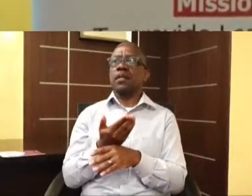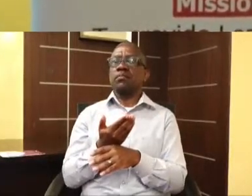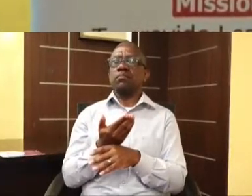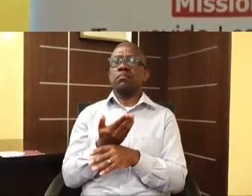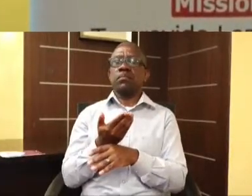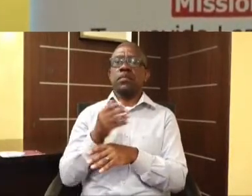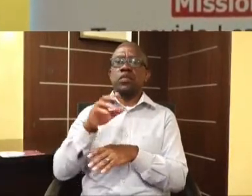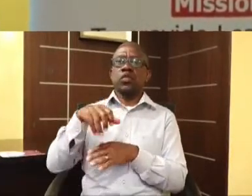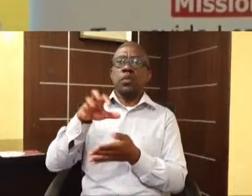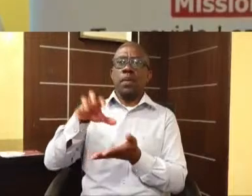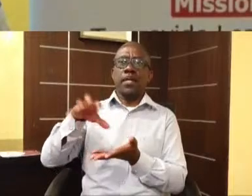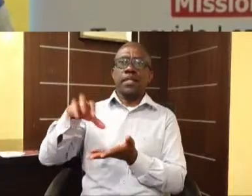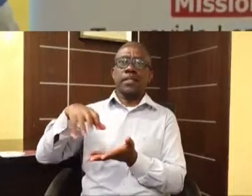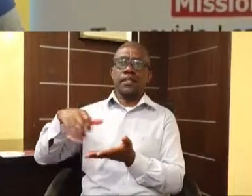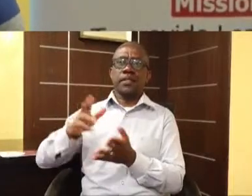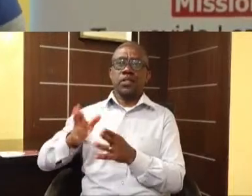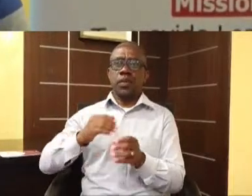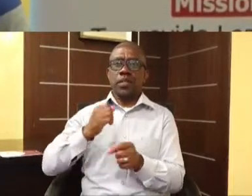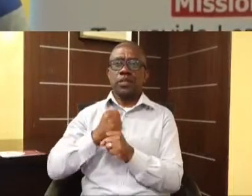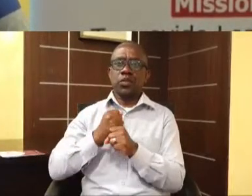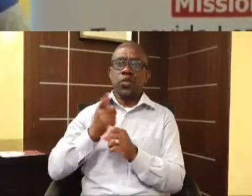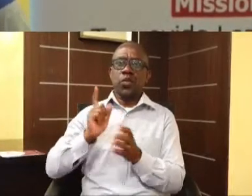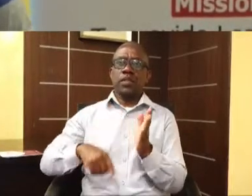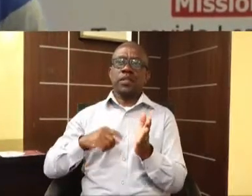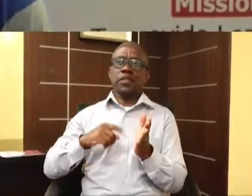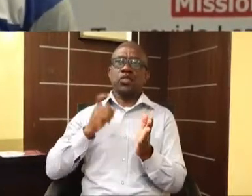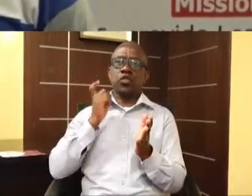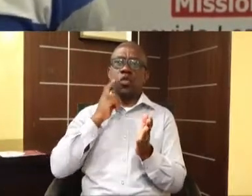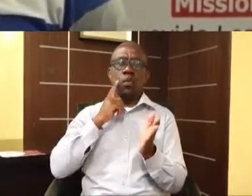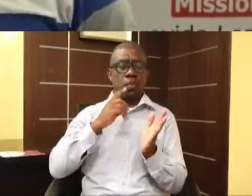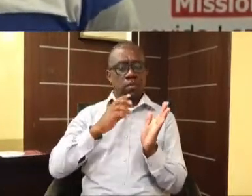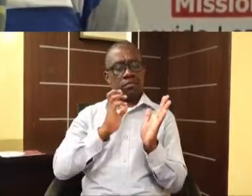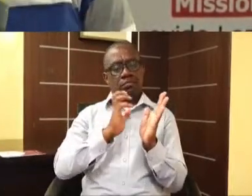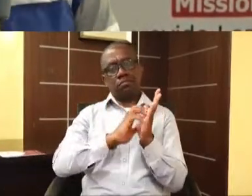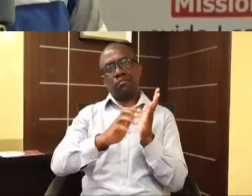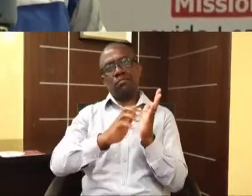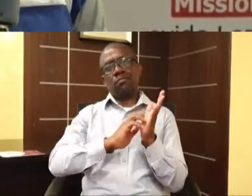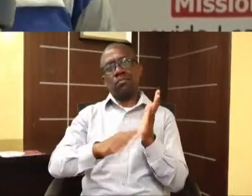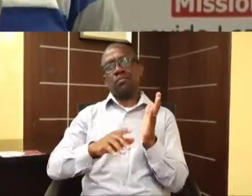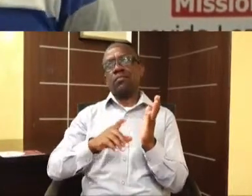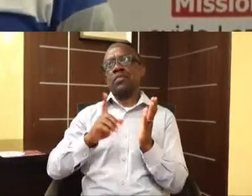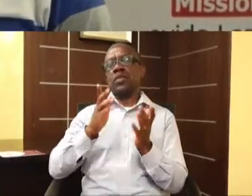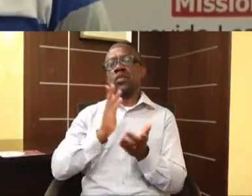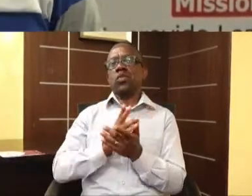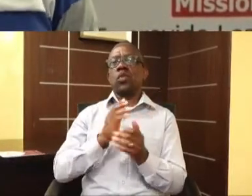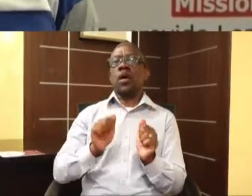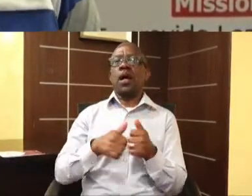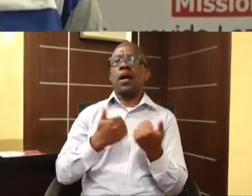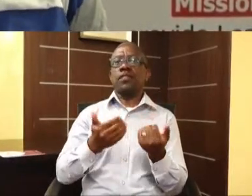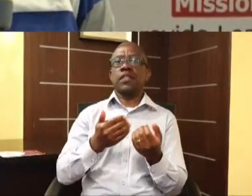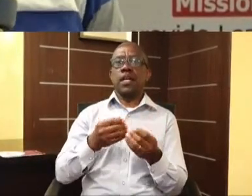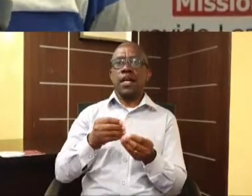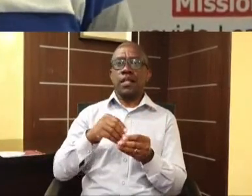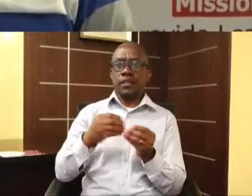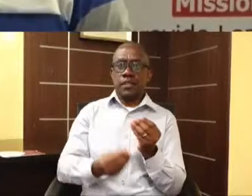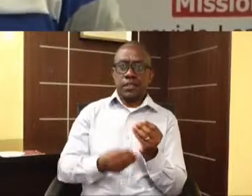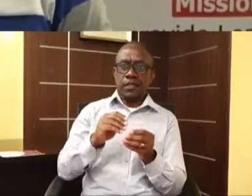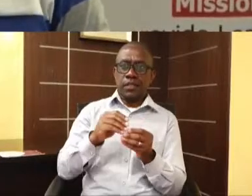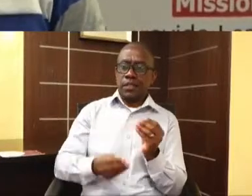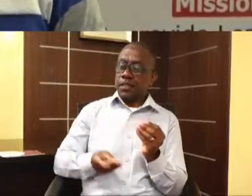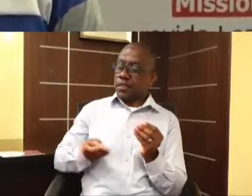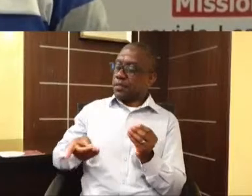shopping, they scan them, and then print your receipt and throw it out. They give you a receipt, and most of you throw